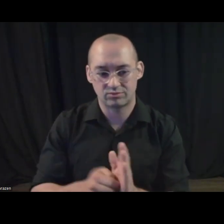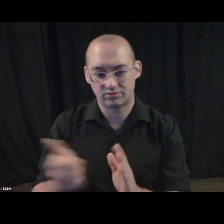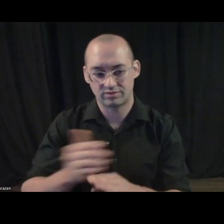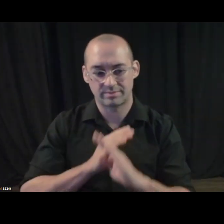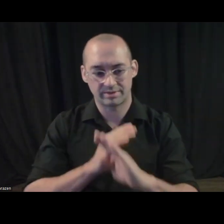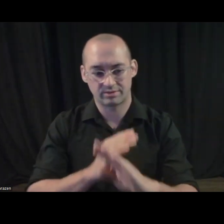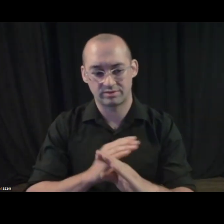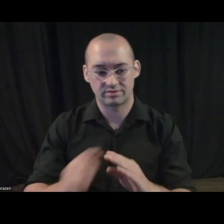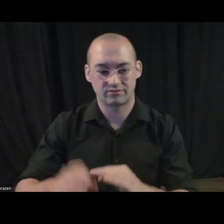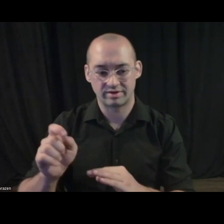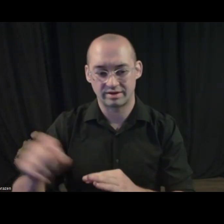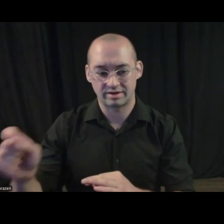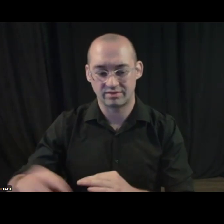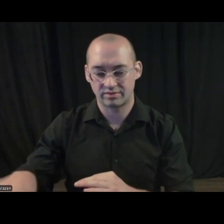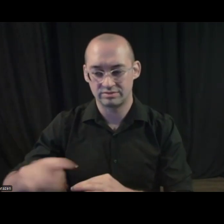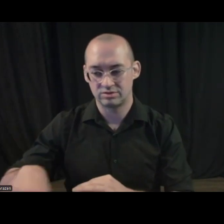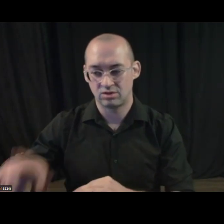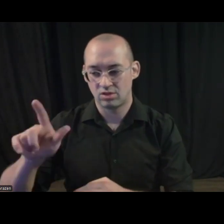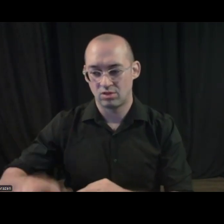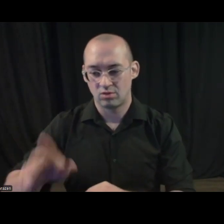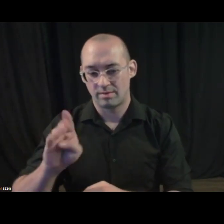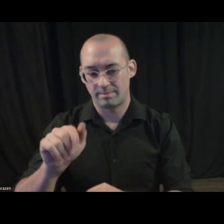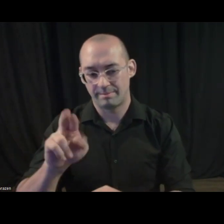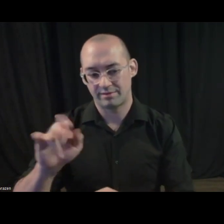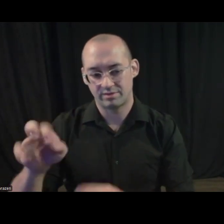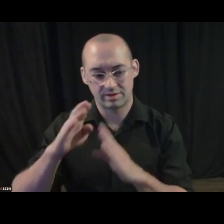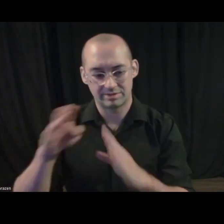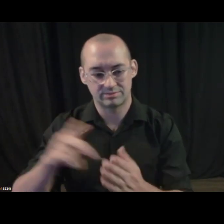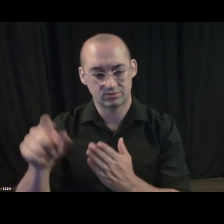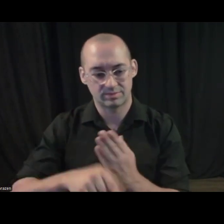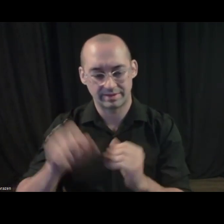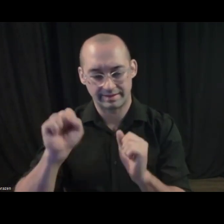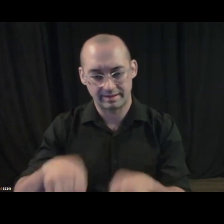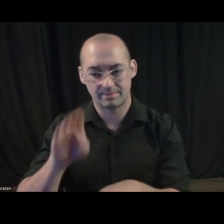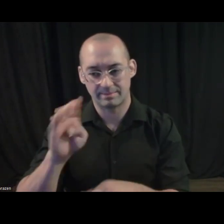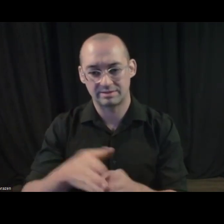finding those kind of low barrier housing programs that can be statewide,